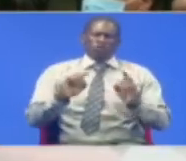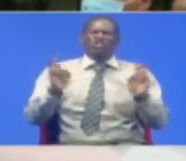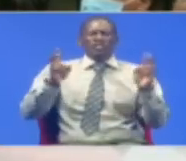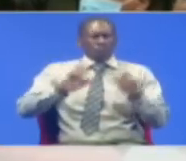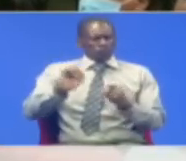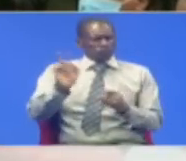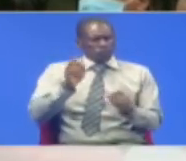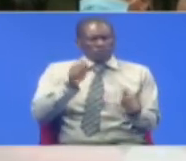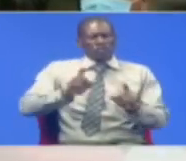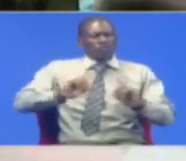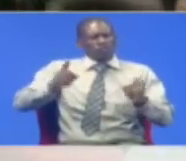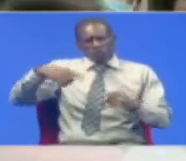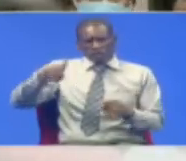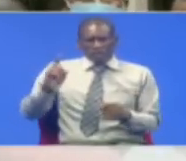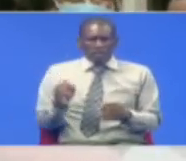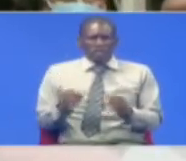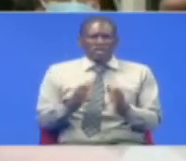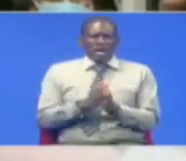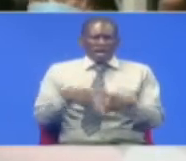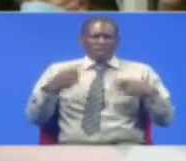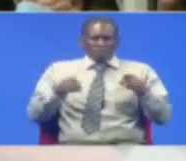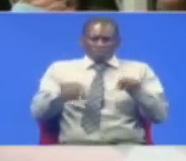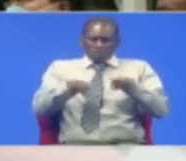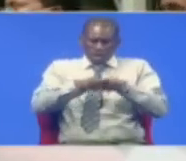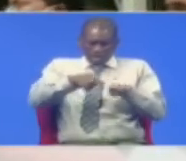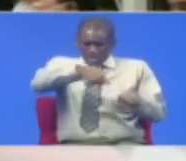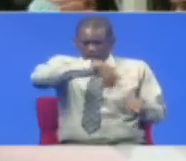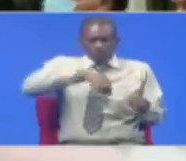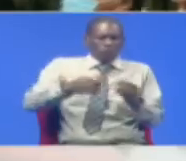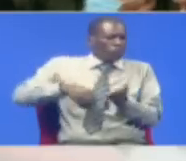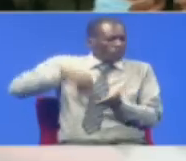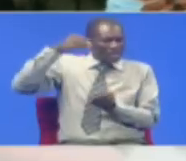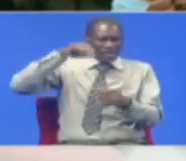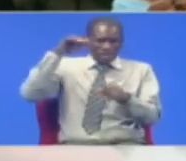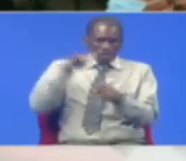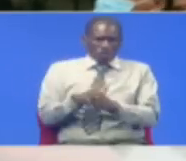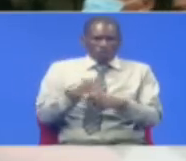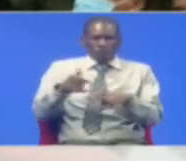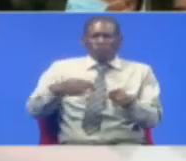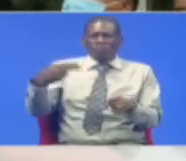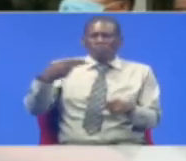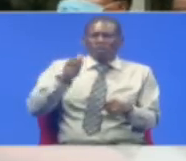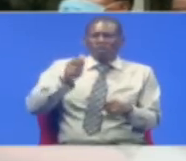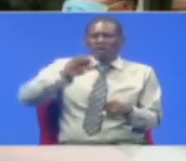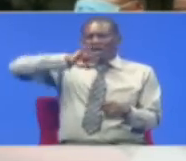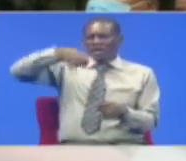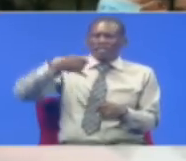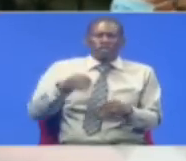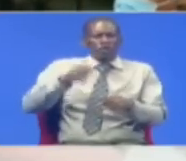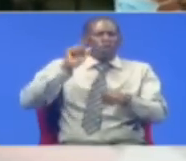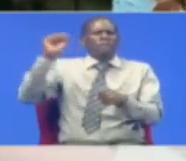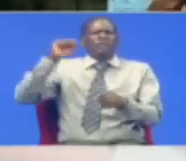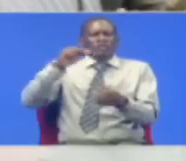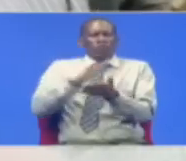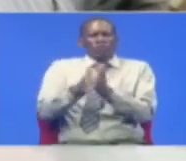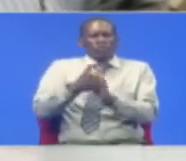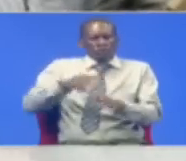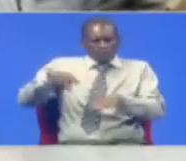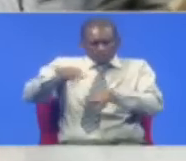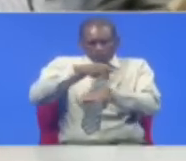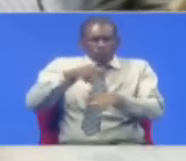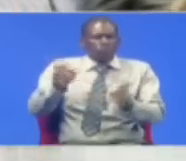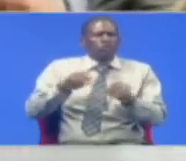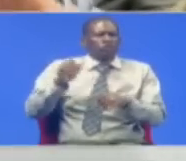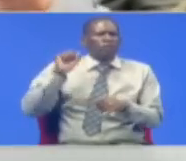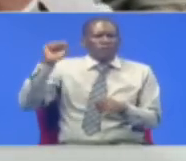not right. And people like us, we learned from him to be principled. Politics without principle is not politics. And for me, he